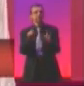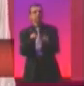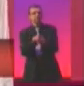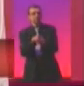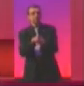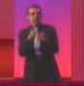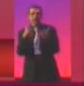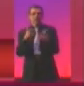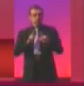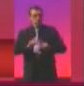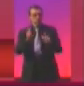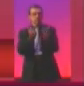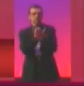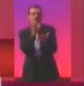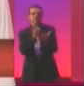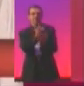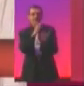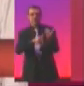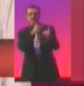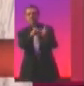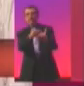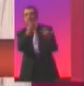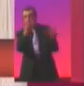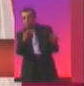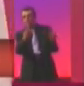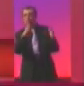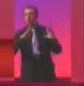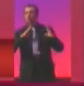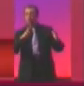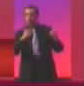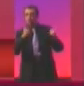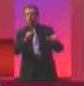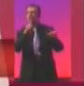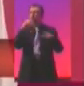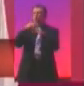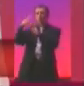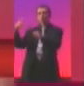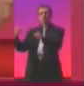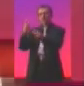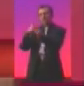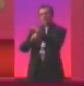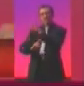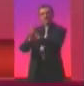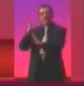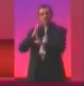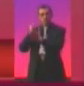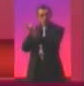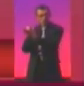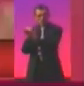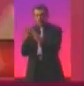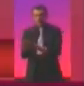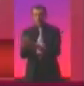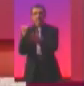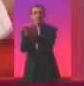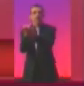say we have to keep spending until recovery is established. And the Tories were wrong a year ago. They're wrong now. And